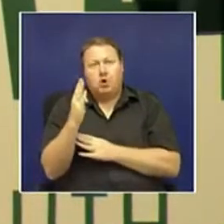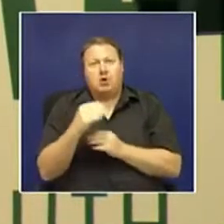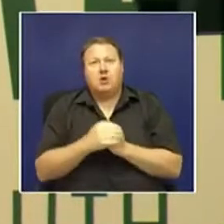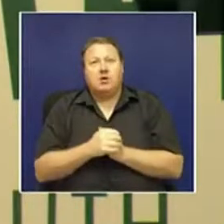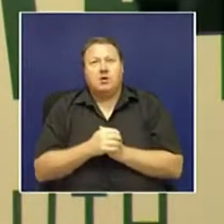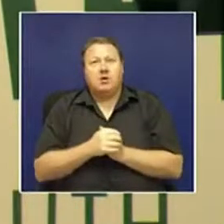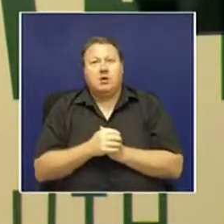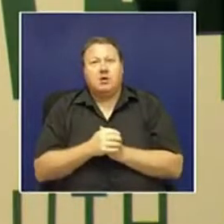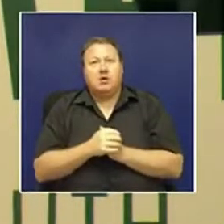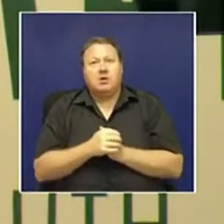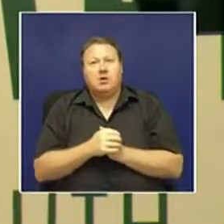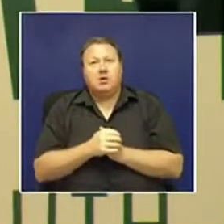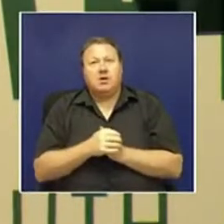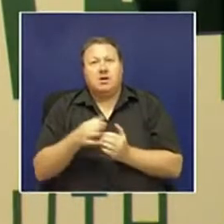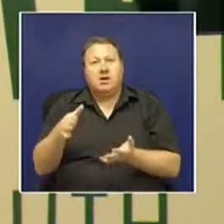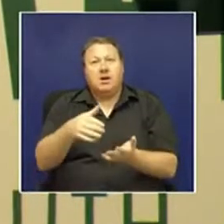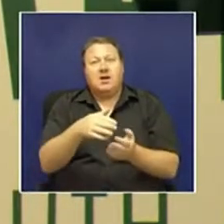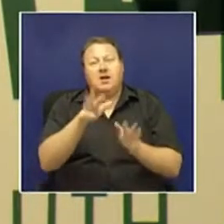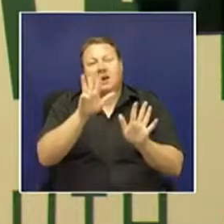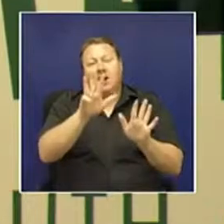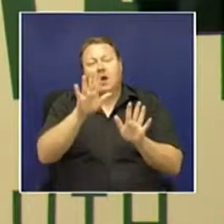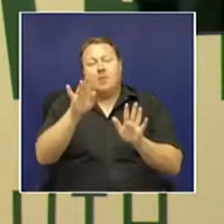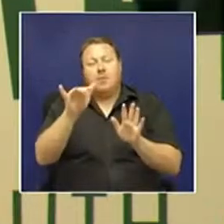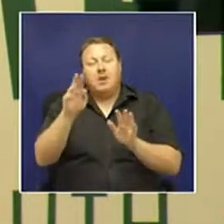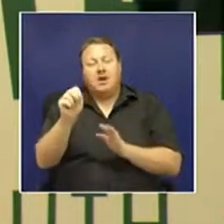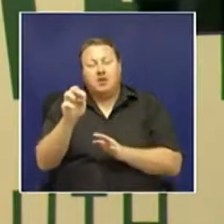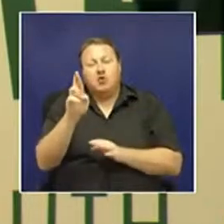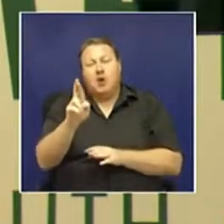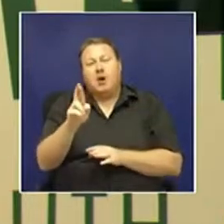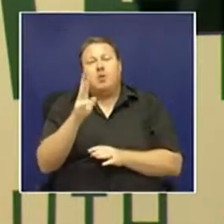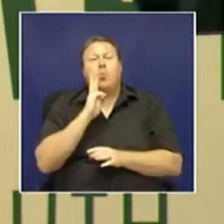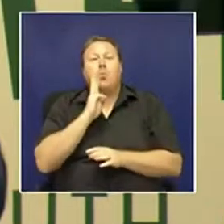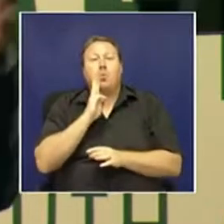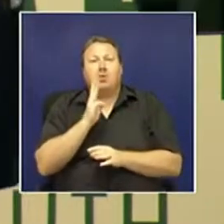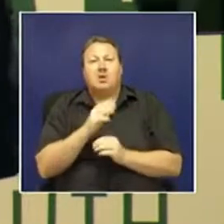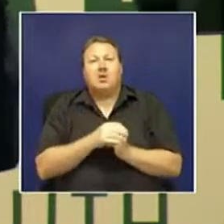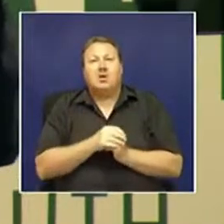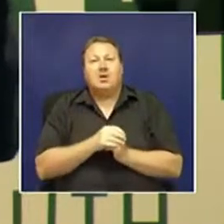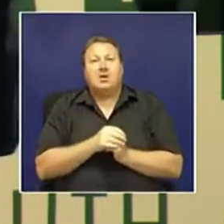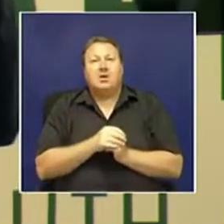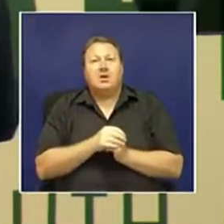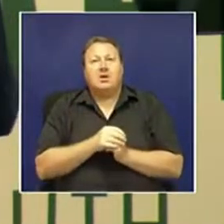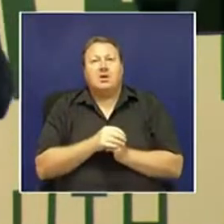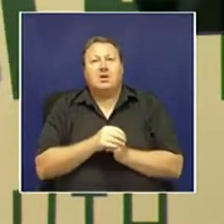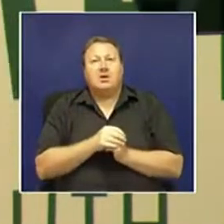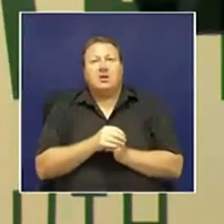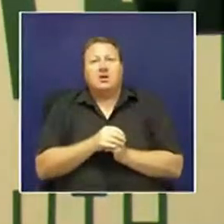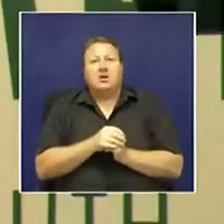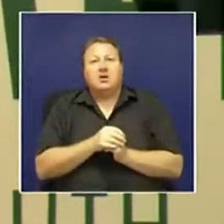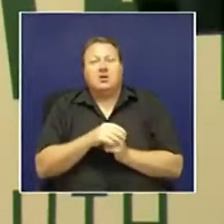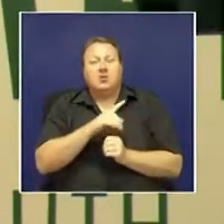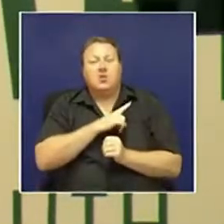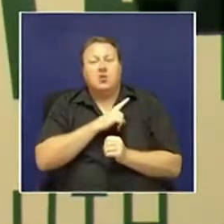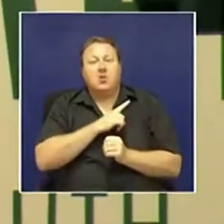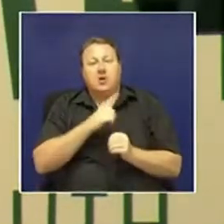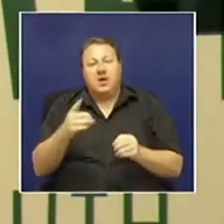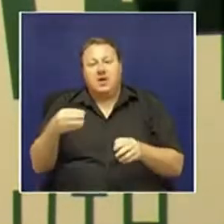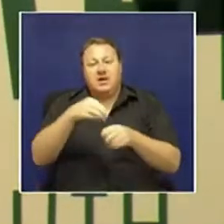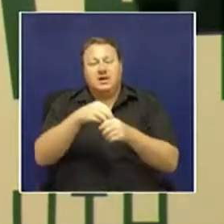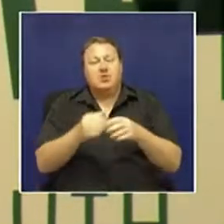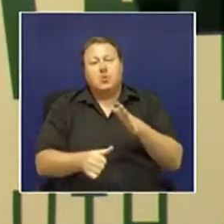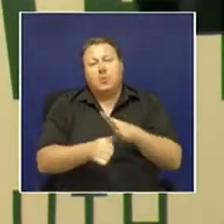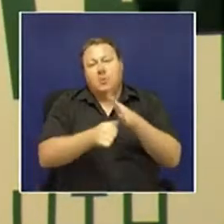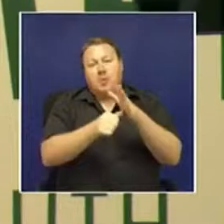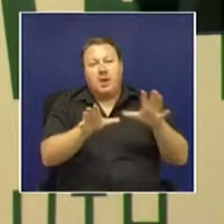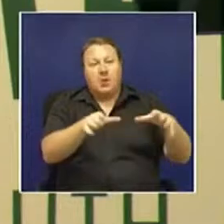They collect about 9 billion rand on water. But because it goes into the main port,